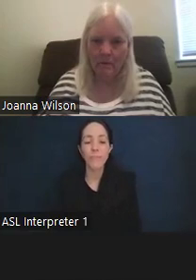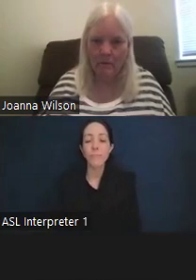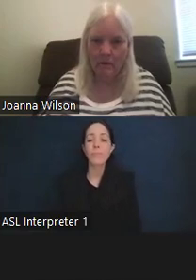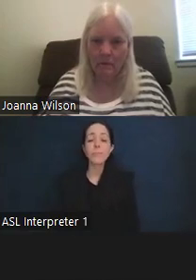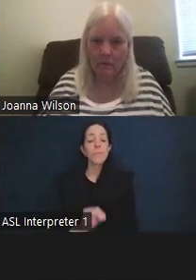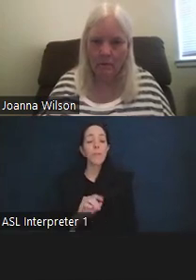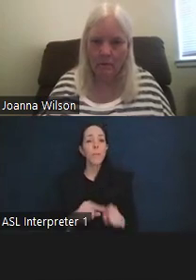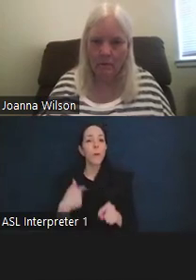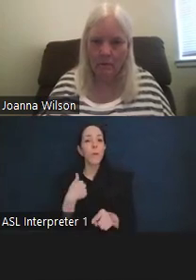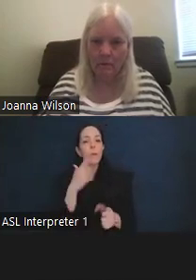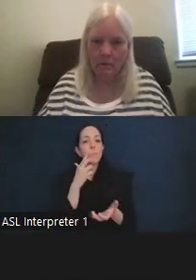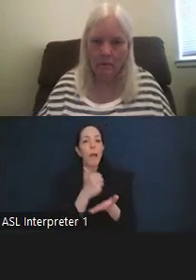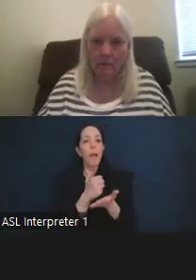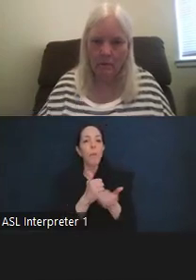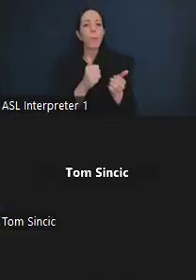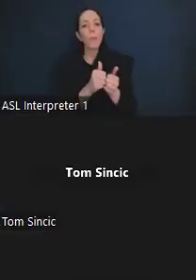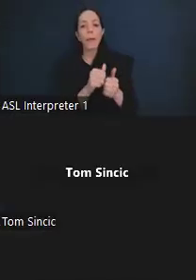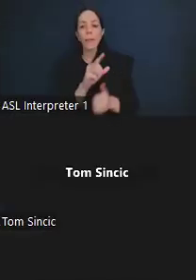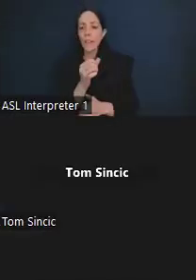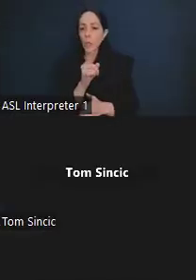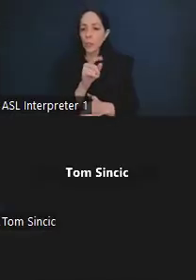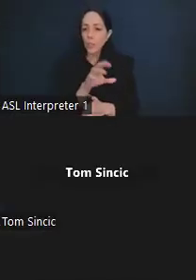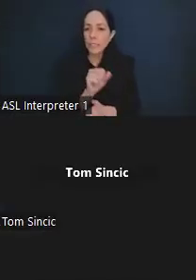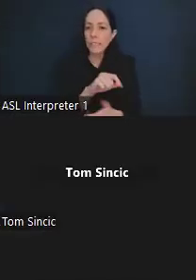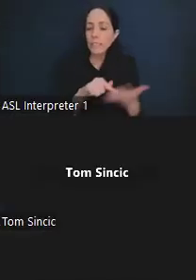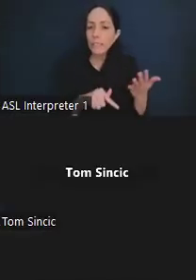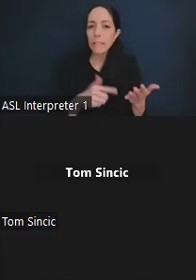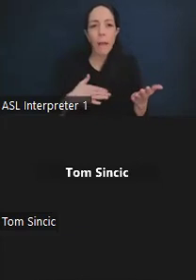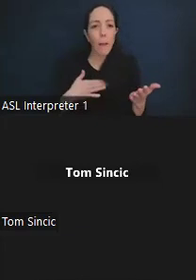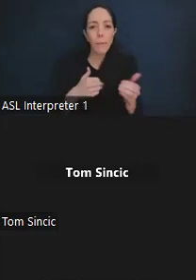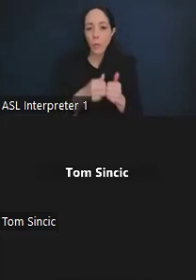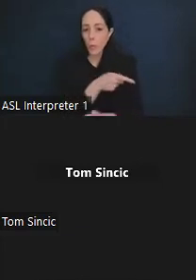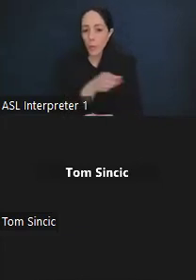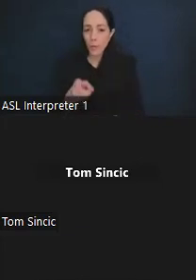Anyway, we can help with logistics, and we're happy to work with you on that.